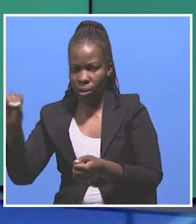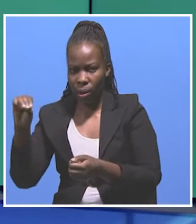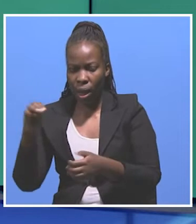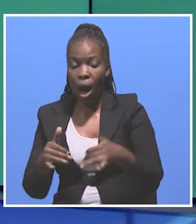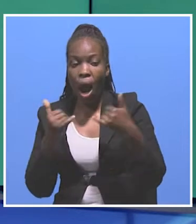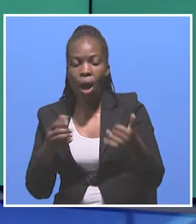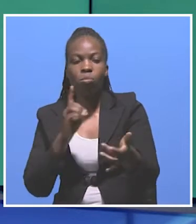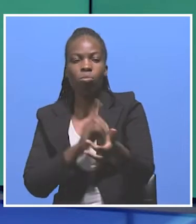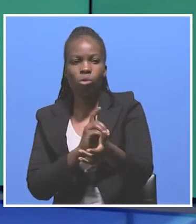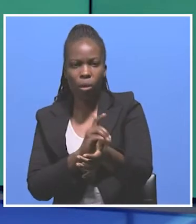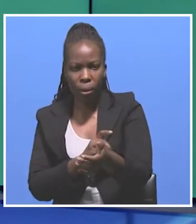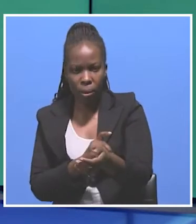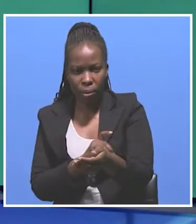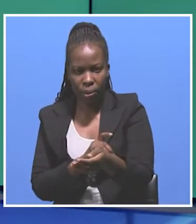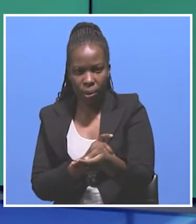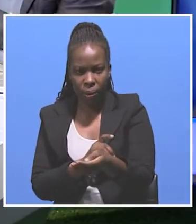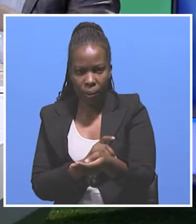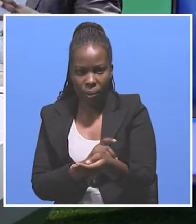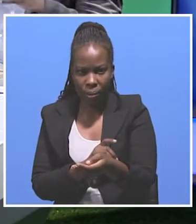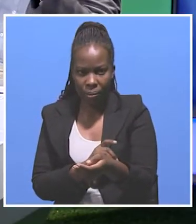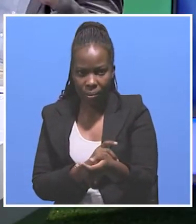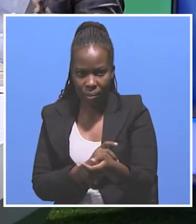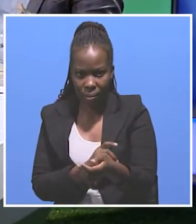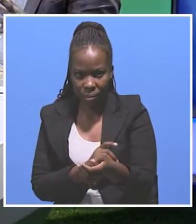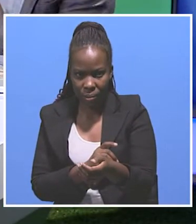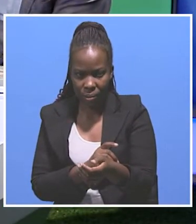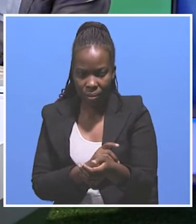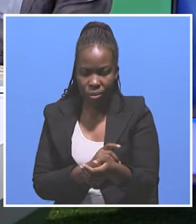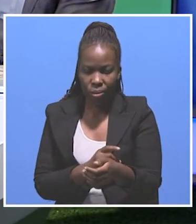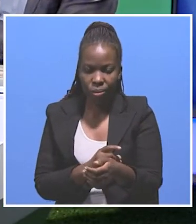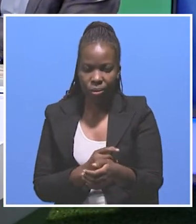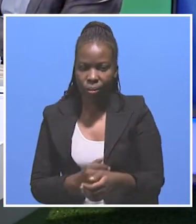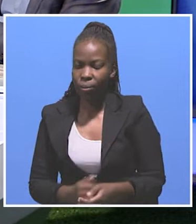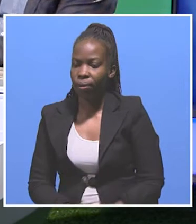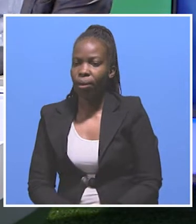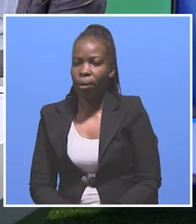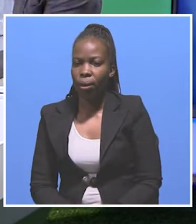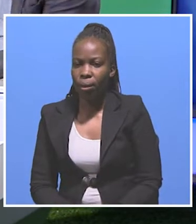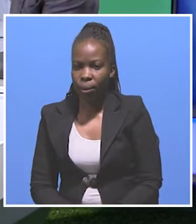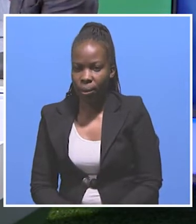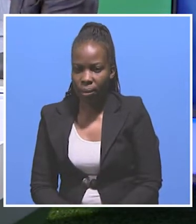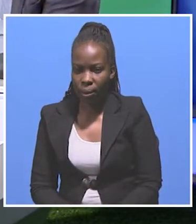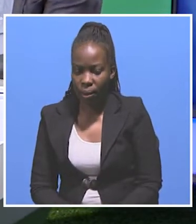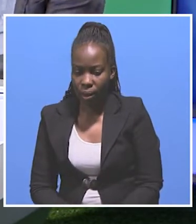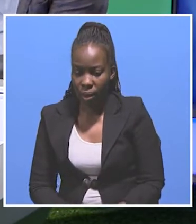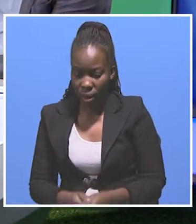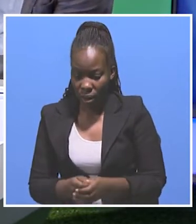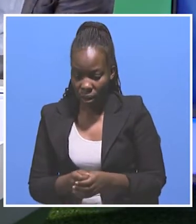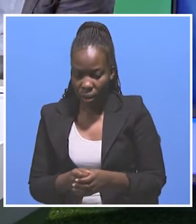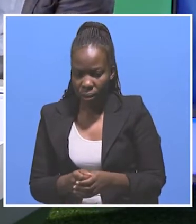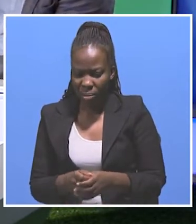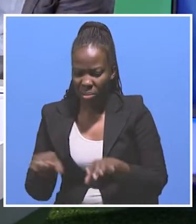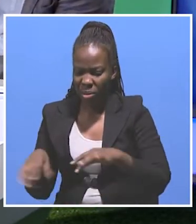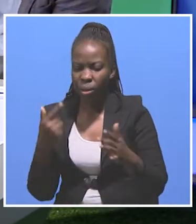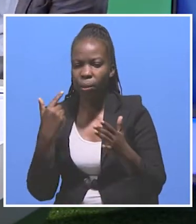Doc, you were talking of how you're working with the church. Yes. So what we are doing, and it's